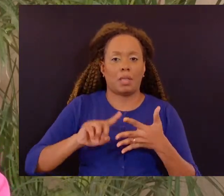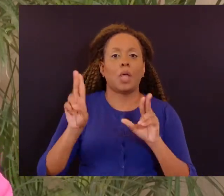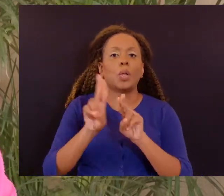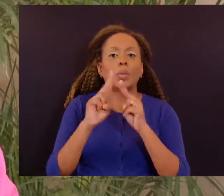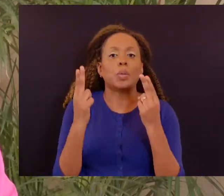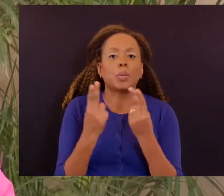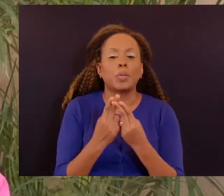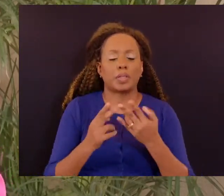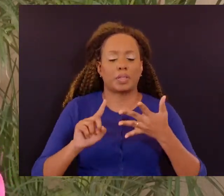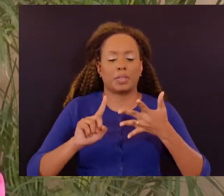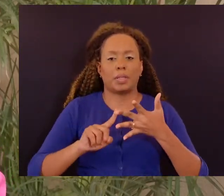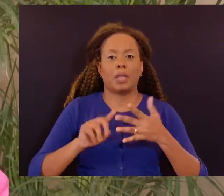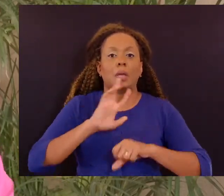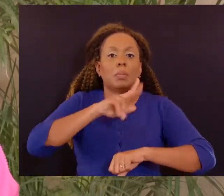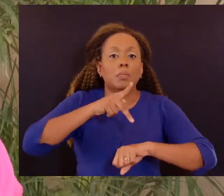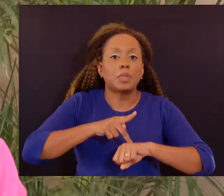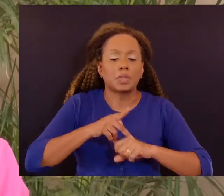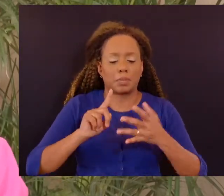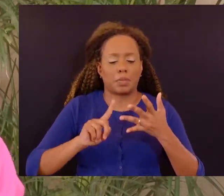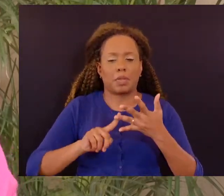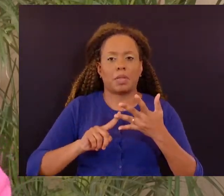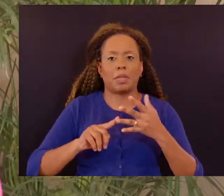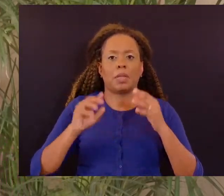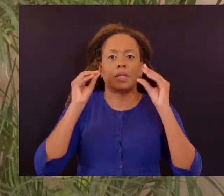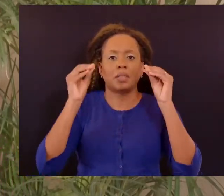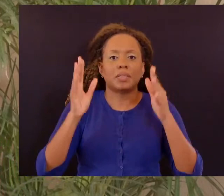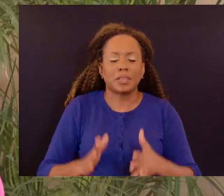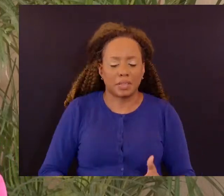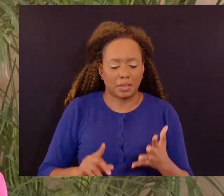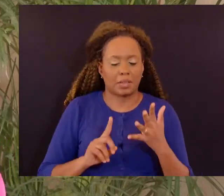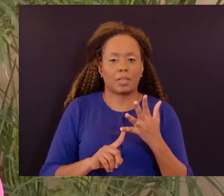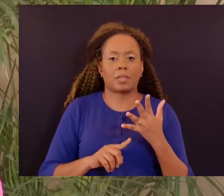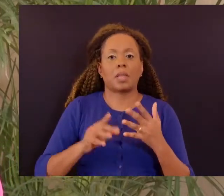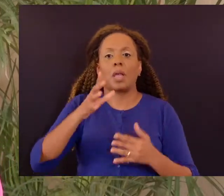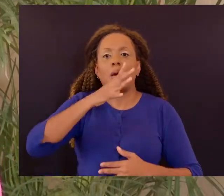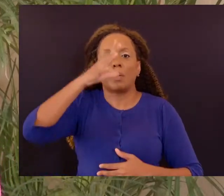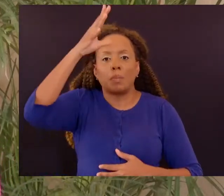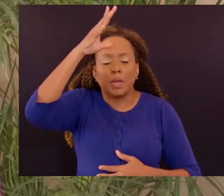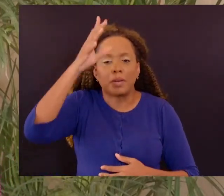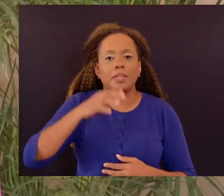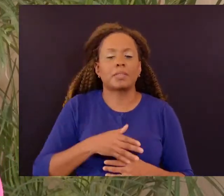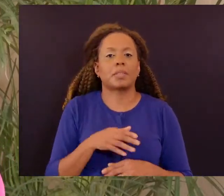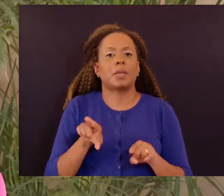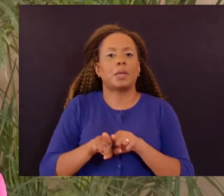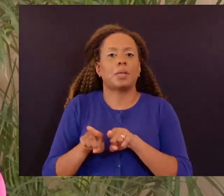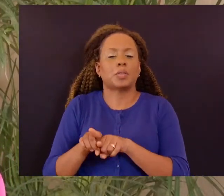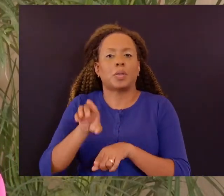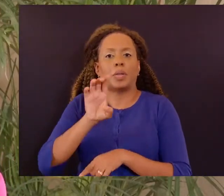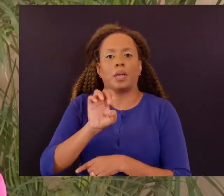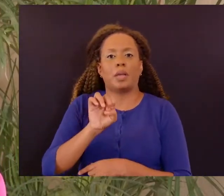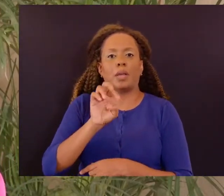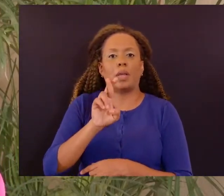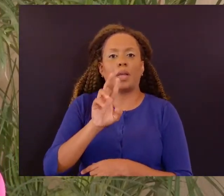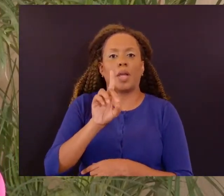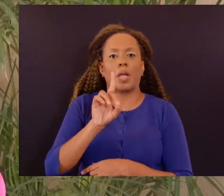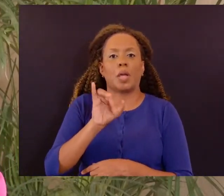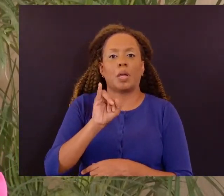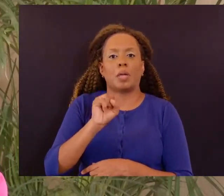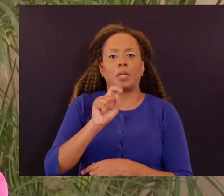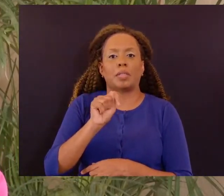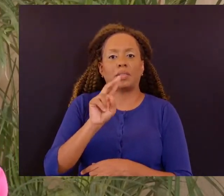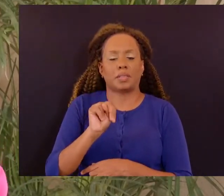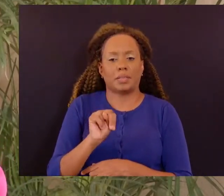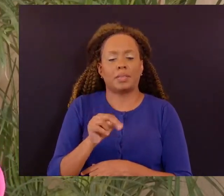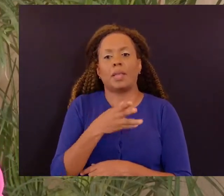the principals and the teachers' unions, the parents, and we are also involving the private schools as